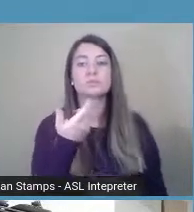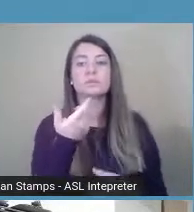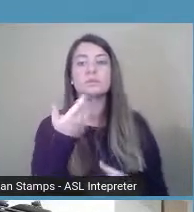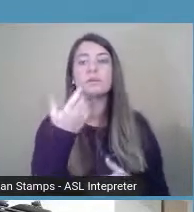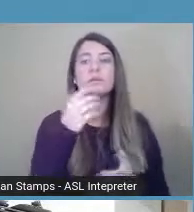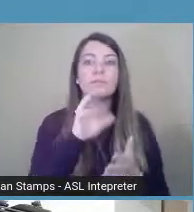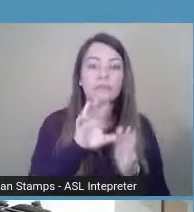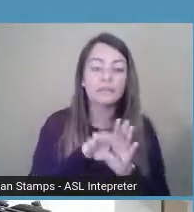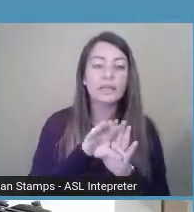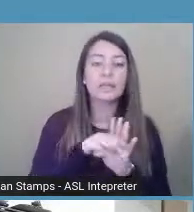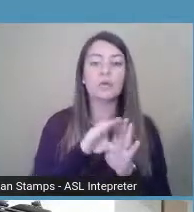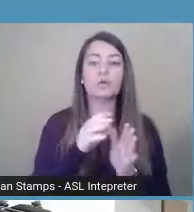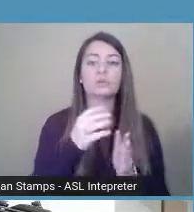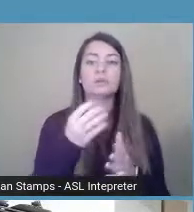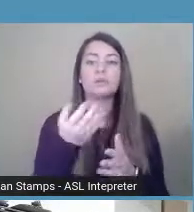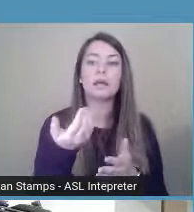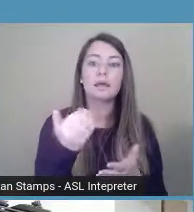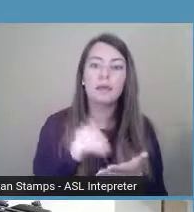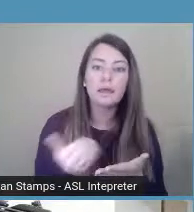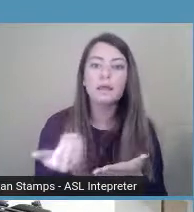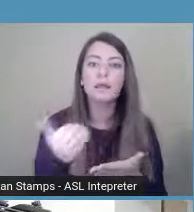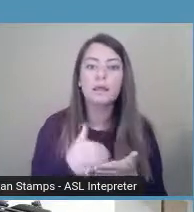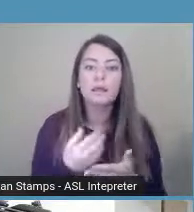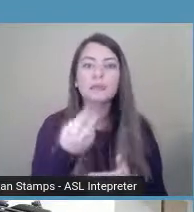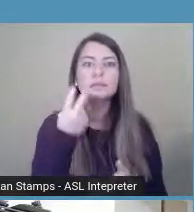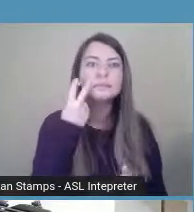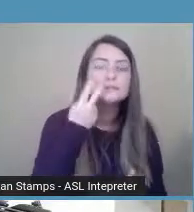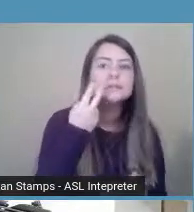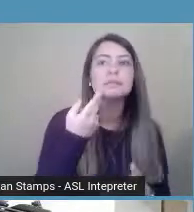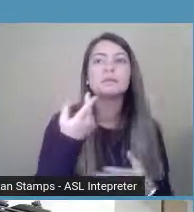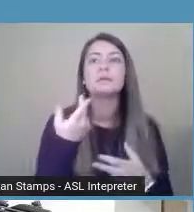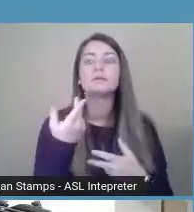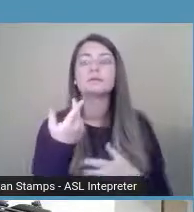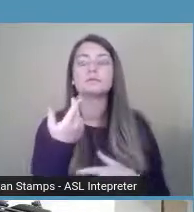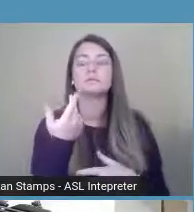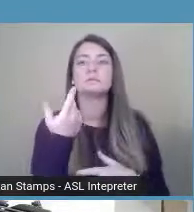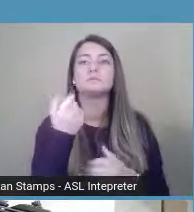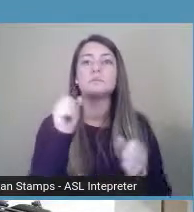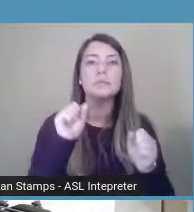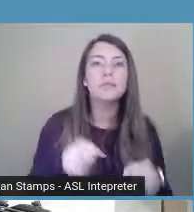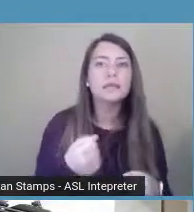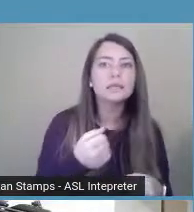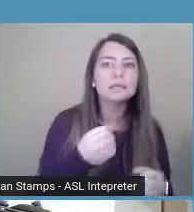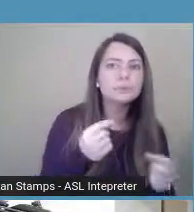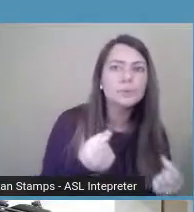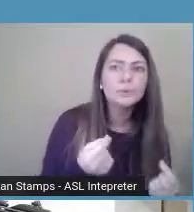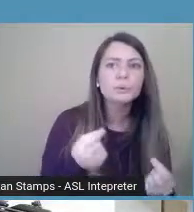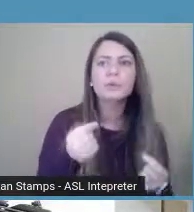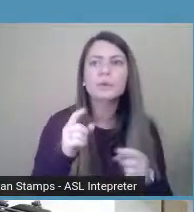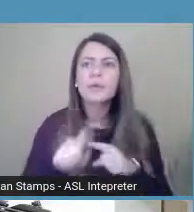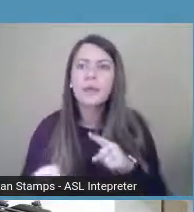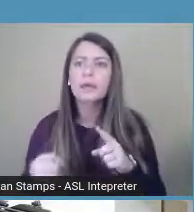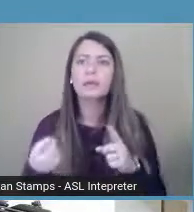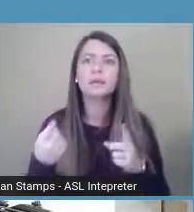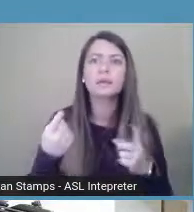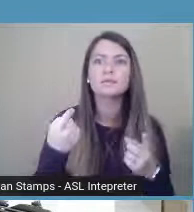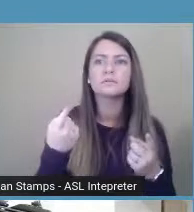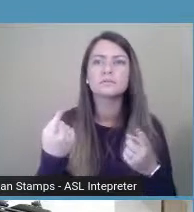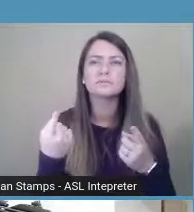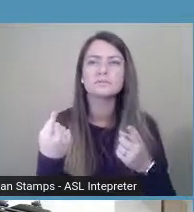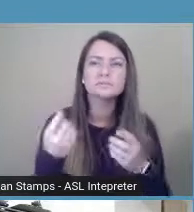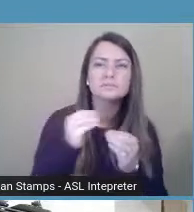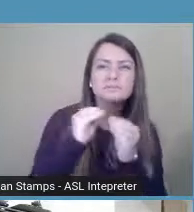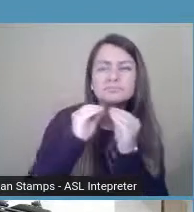decides to restart, if your video or microphone stops working, or as what happened to me last summer, we had an